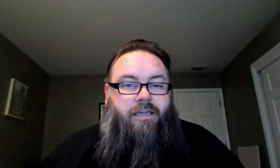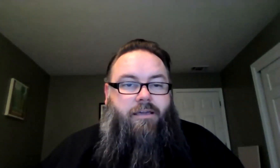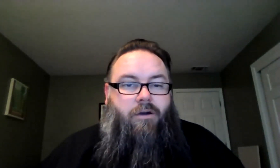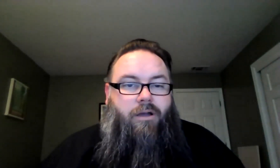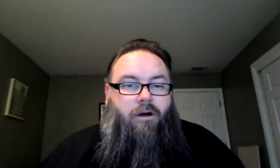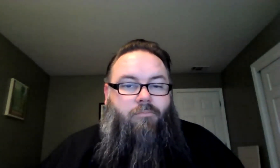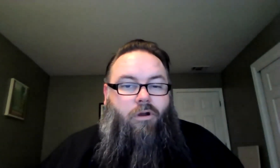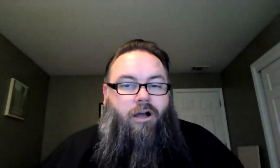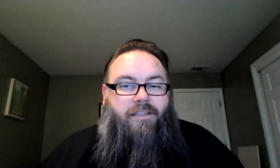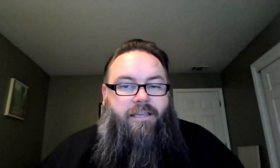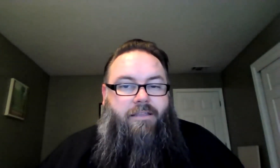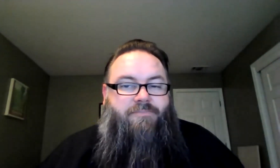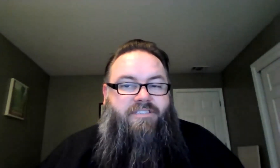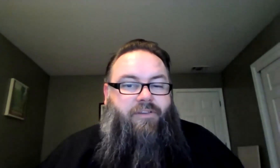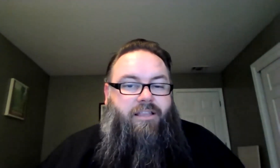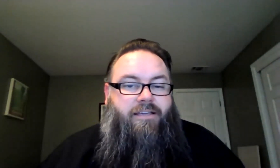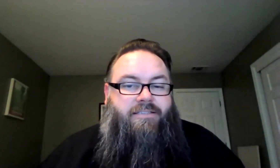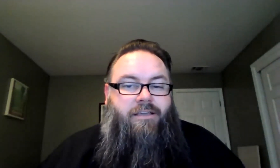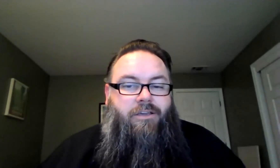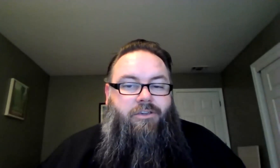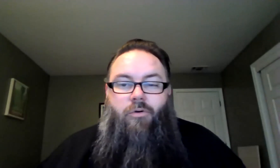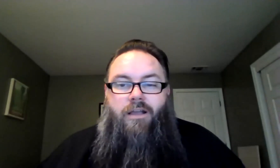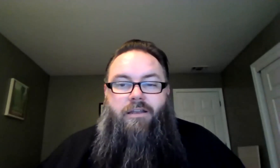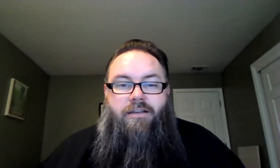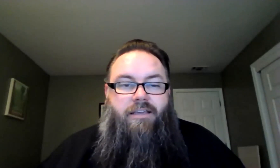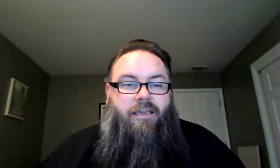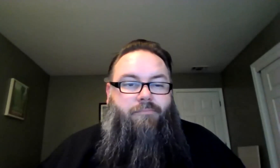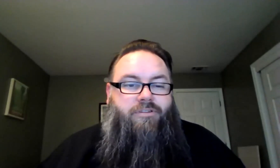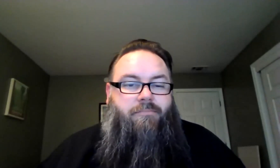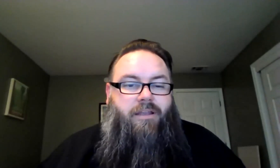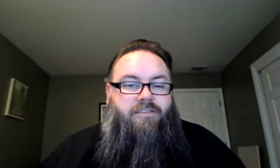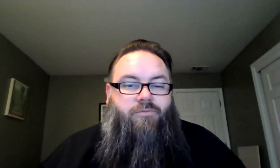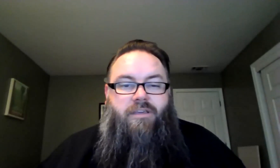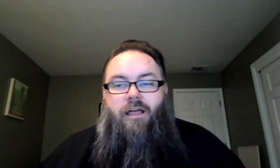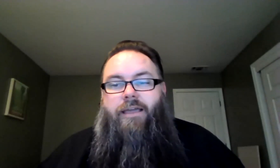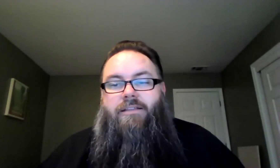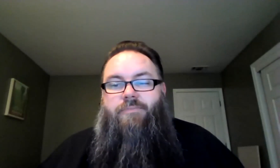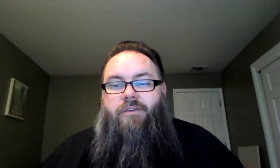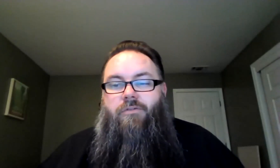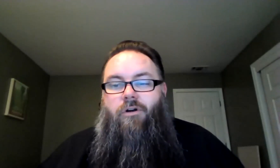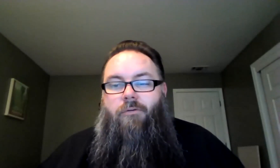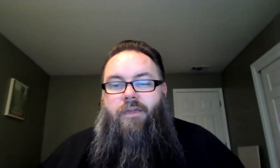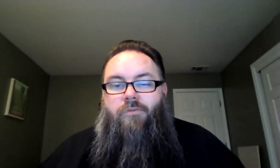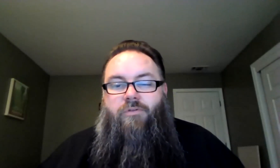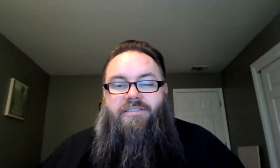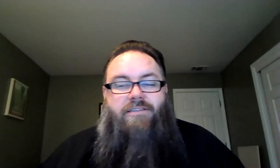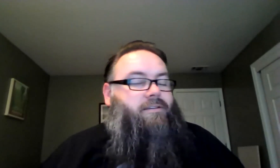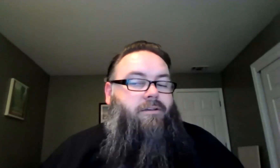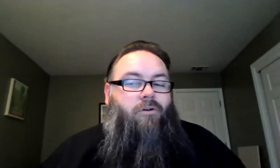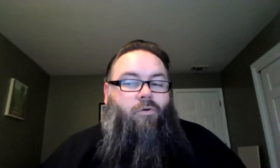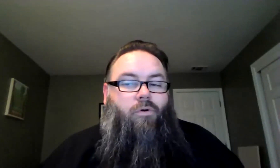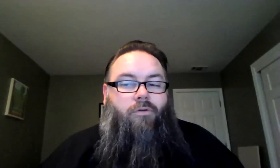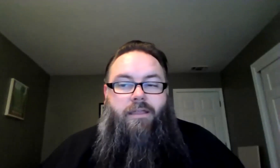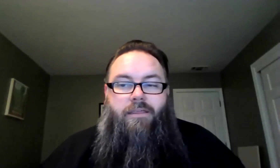are seeing going on more commonly. And specifically, it's you are conducting in-person meetings with the clients, but you are being